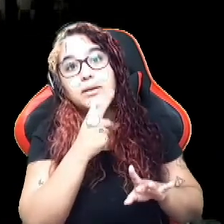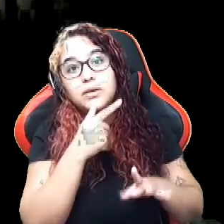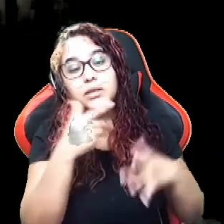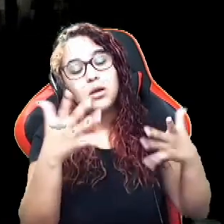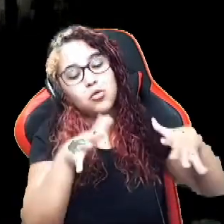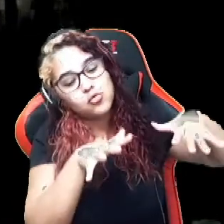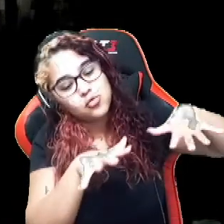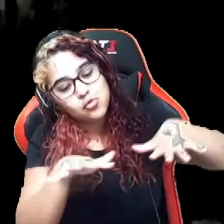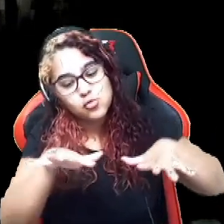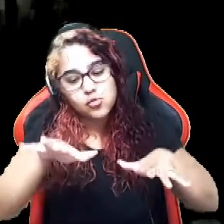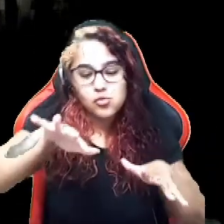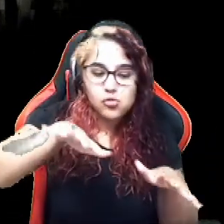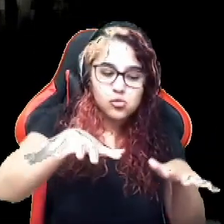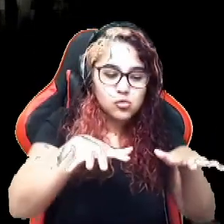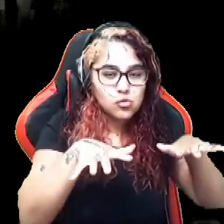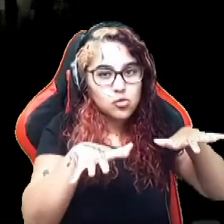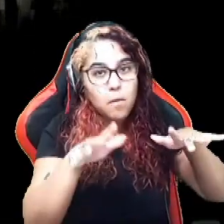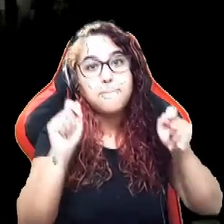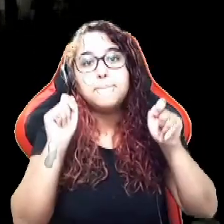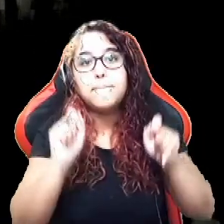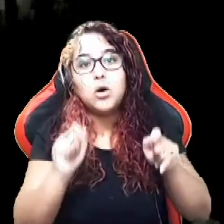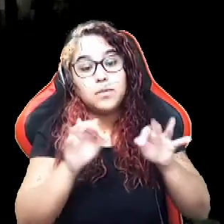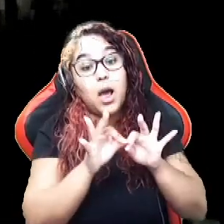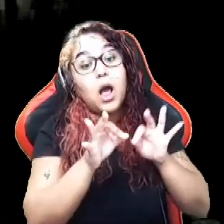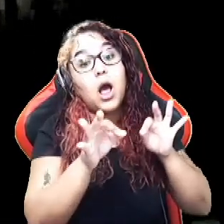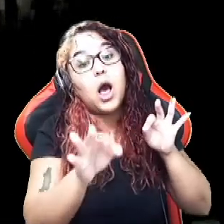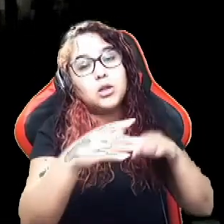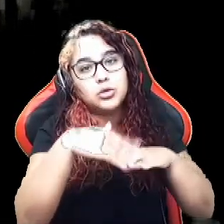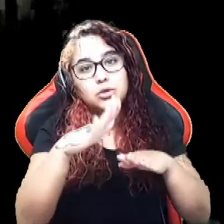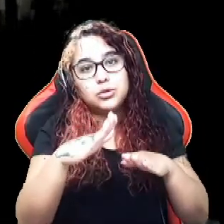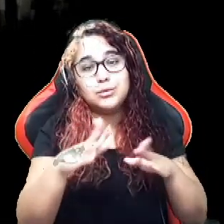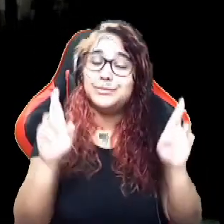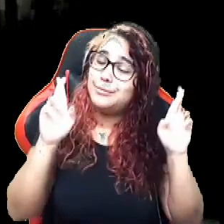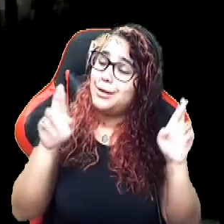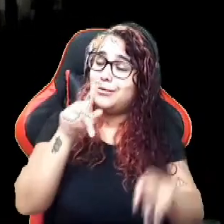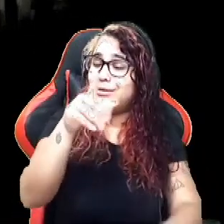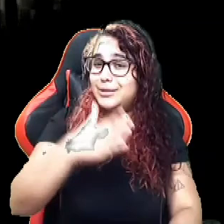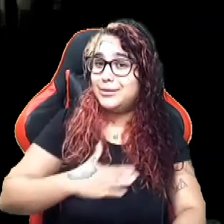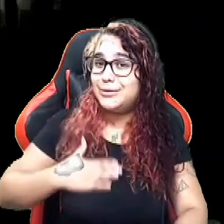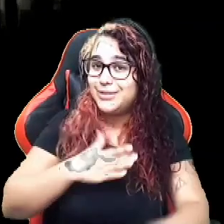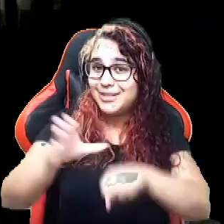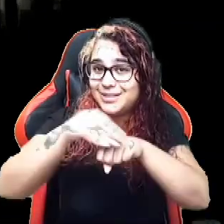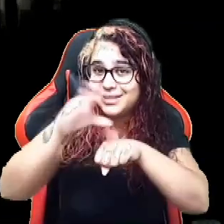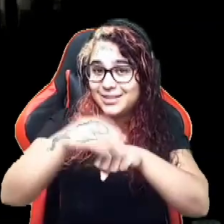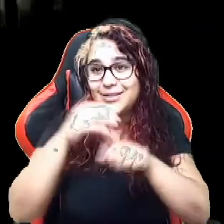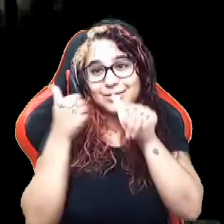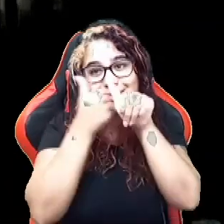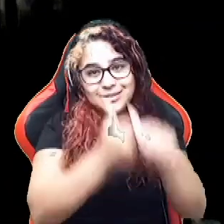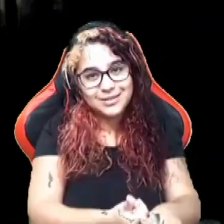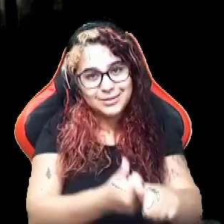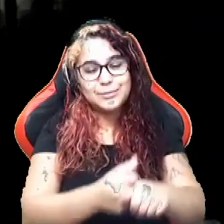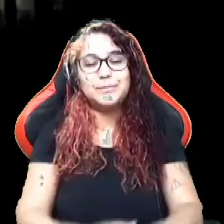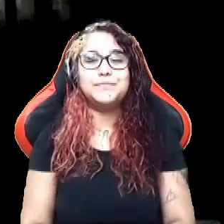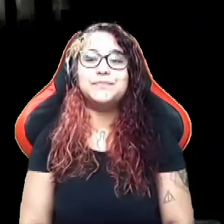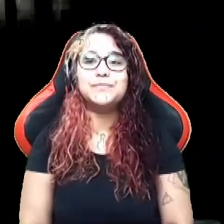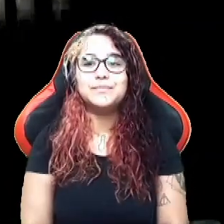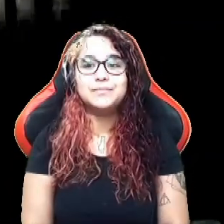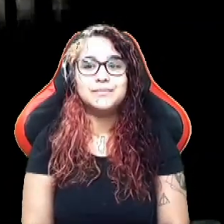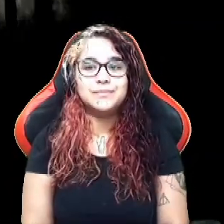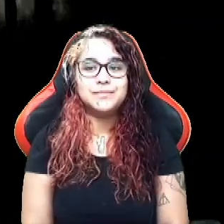It's the same speed, but you're falling slower, so you can go a little bit further. I hope you like this tip. Follow our channel.